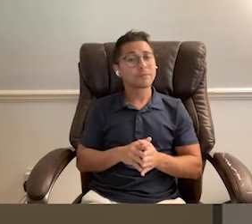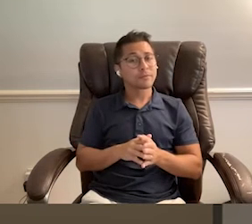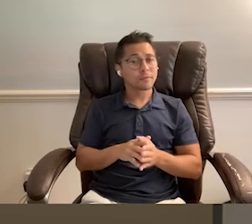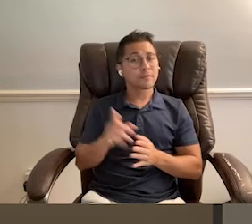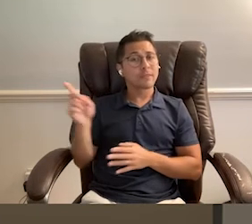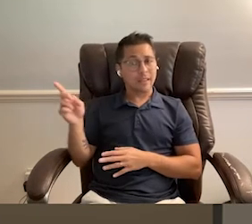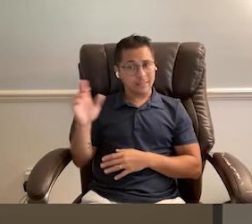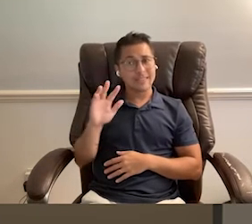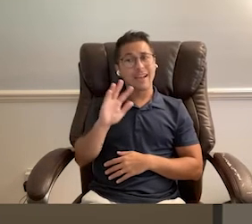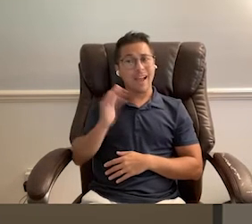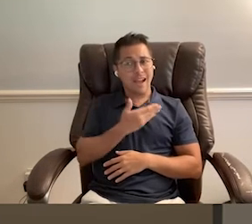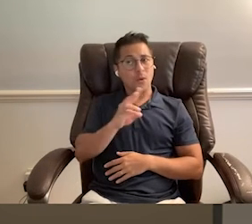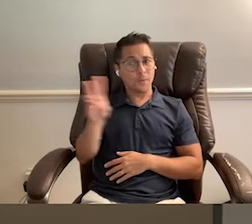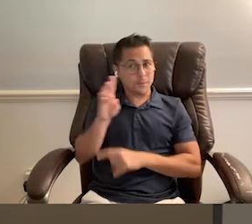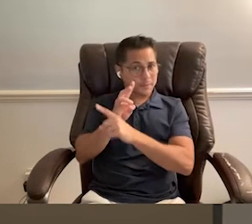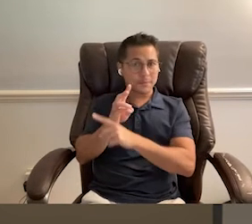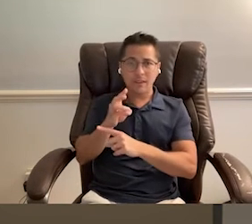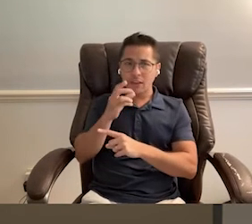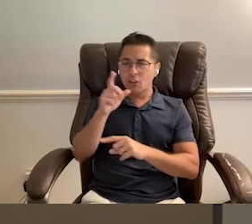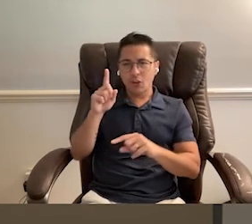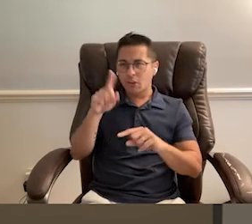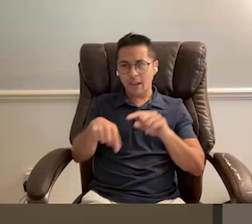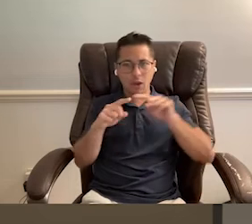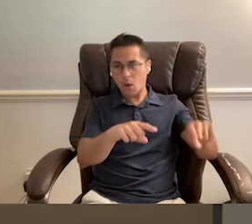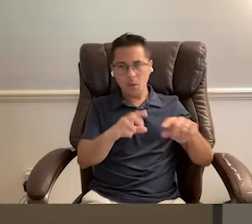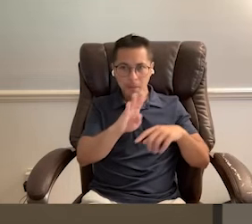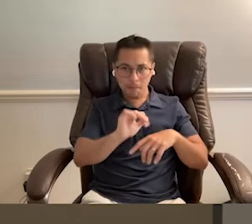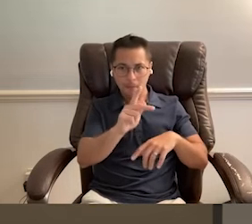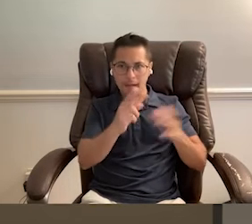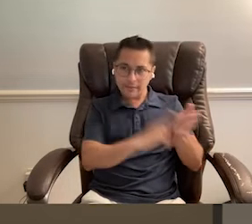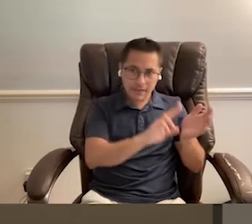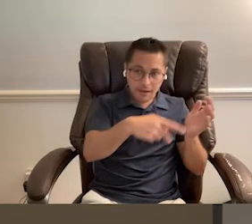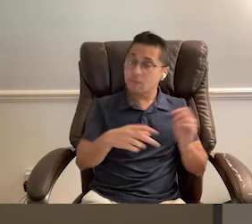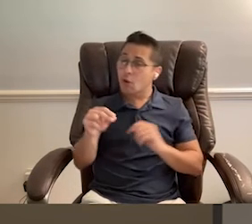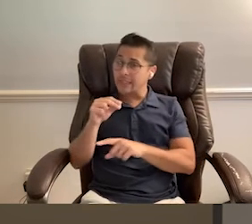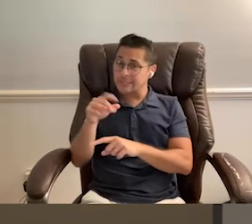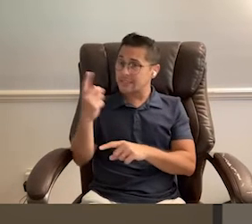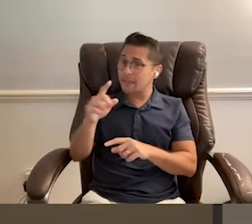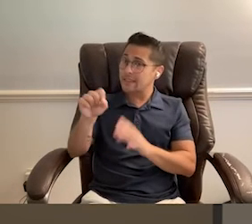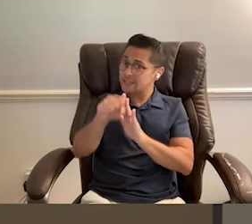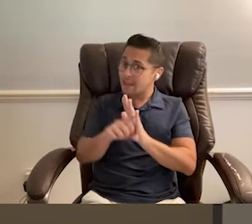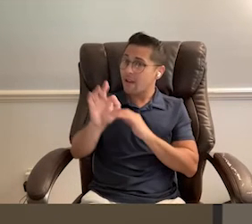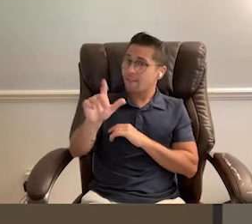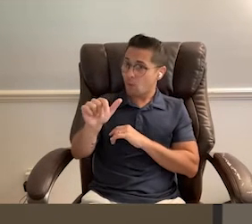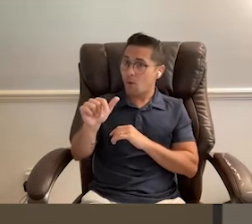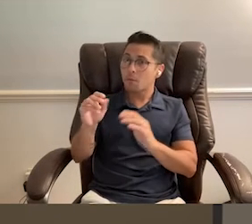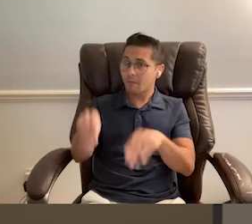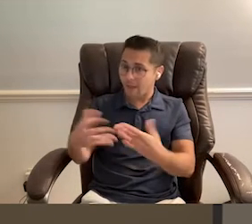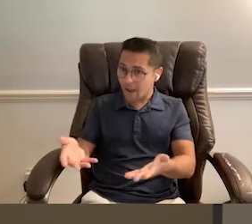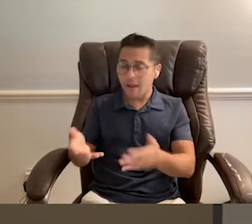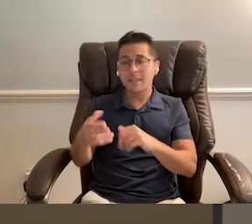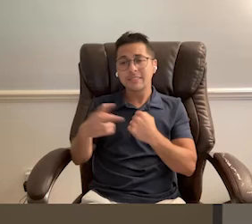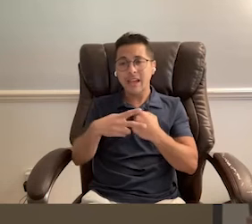this is not something you're going to go to a bank and enroll with. This is something that the state of Florida is bringing to you. And so, to save time and money and effort, we